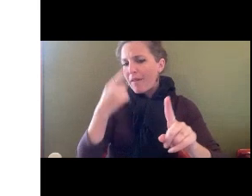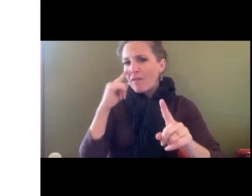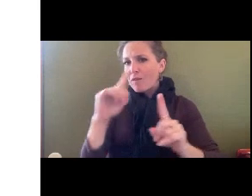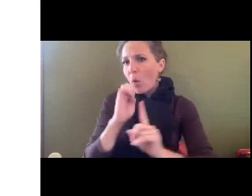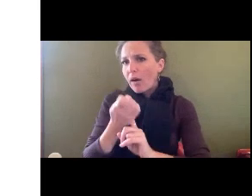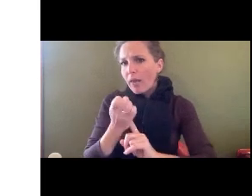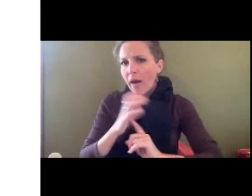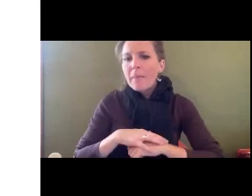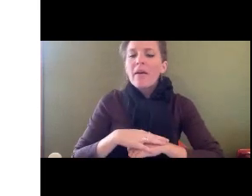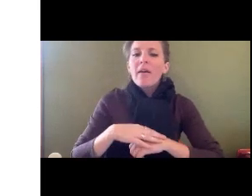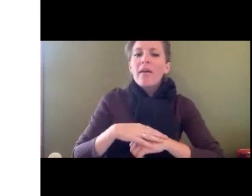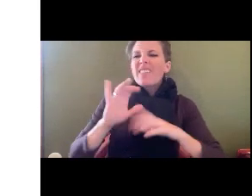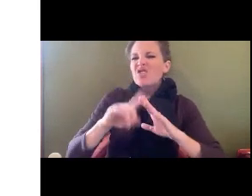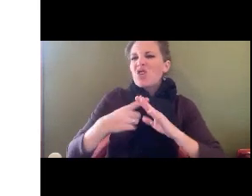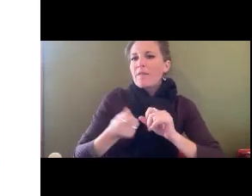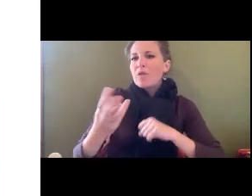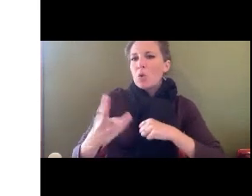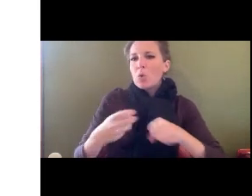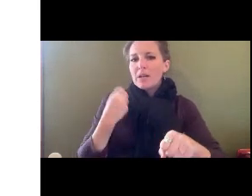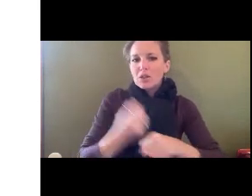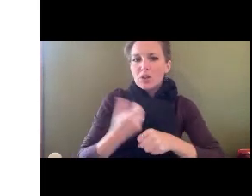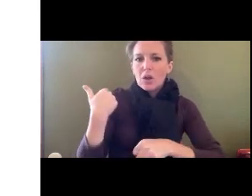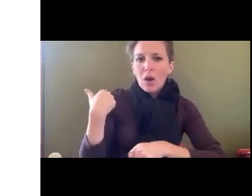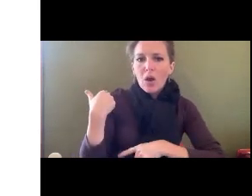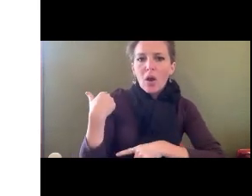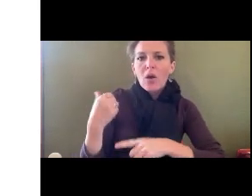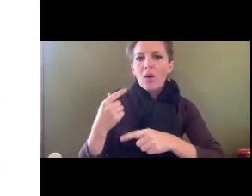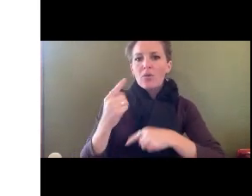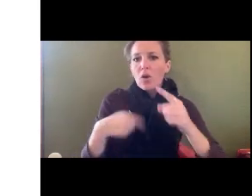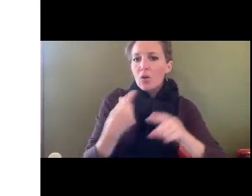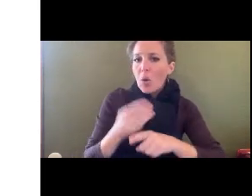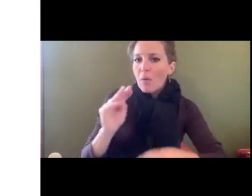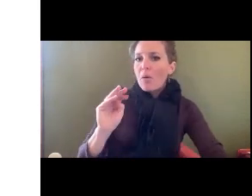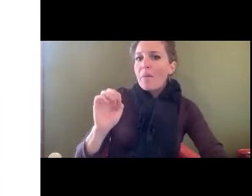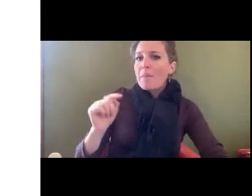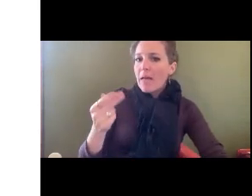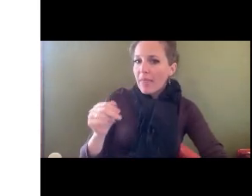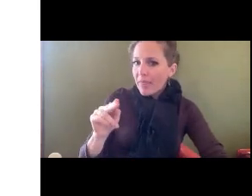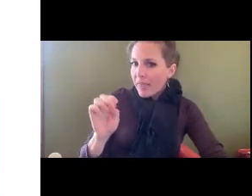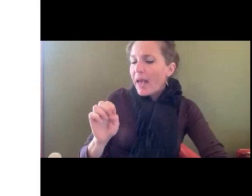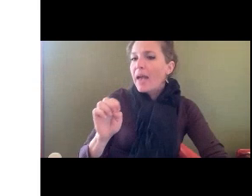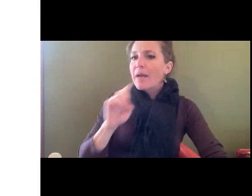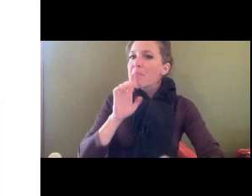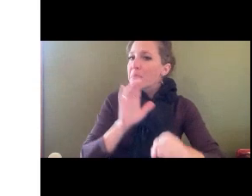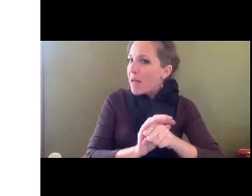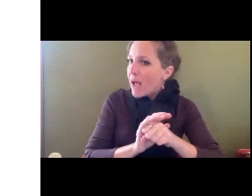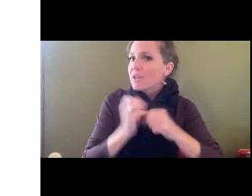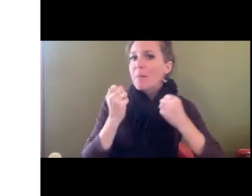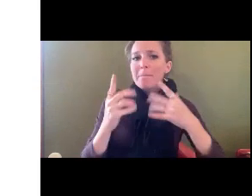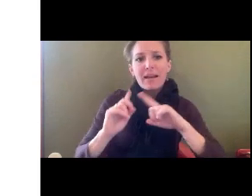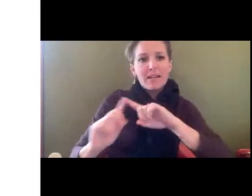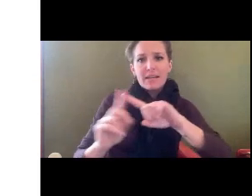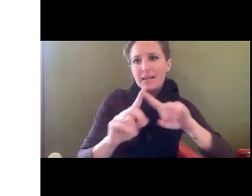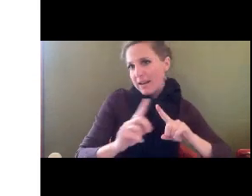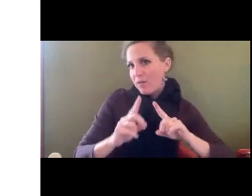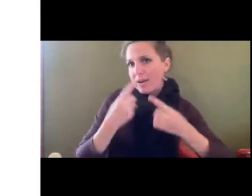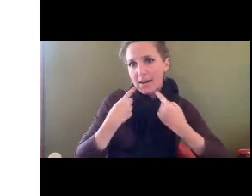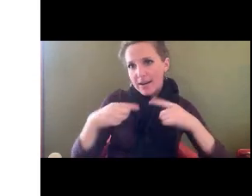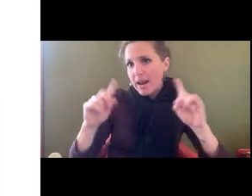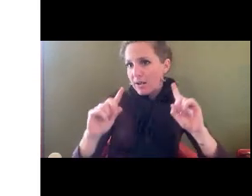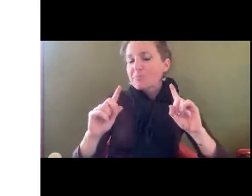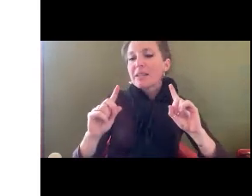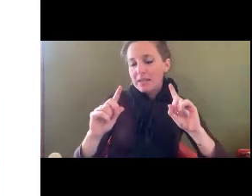launched a couple years ago. You have the Global Methane Pledge, several different announcements and initiatives that are announced